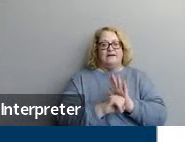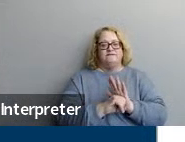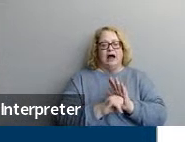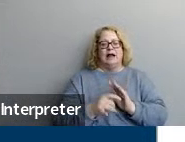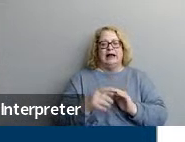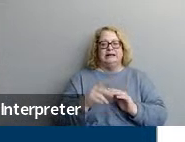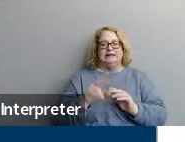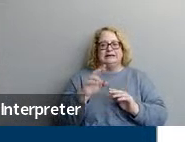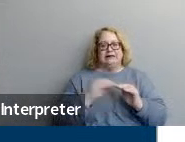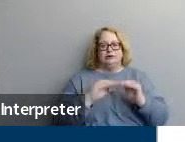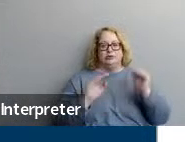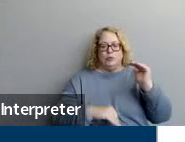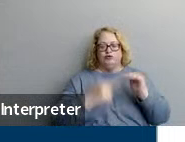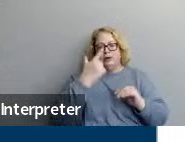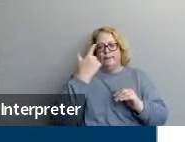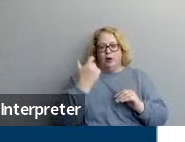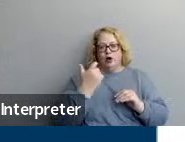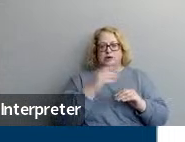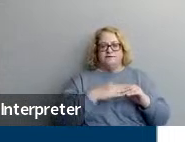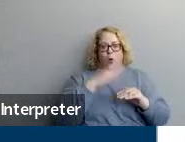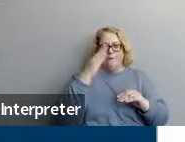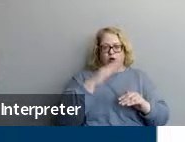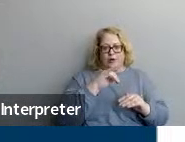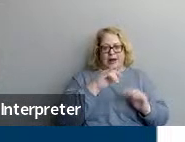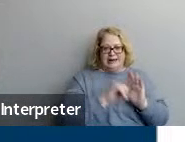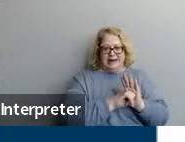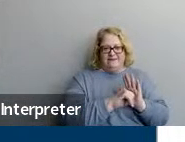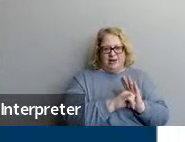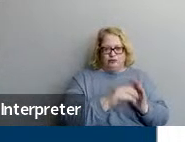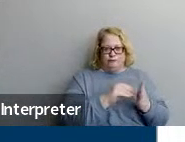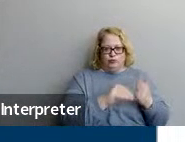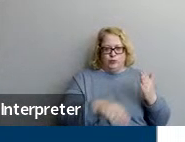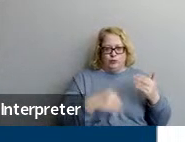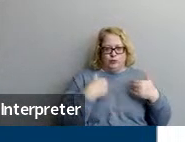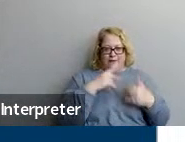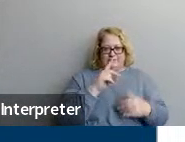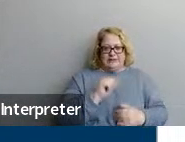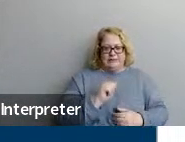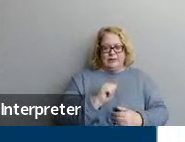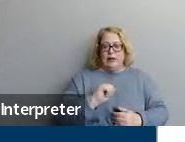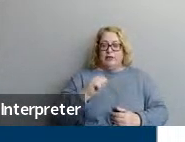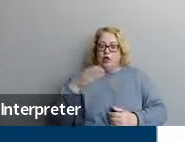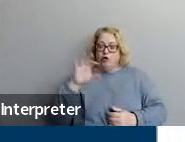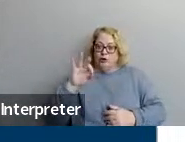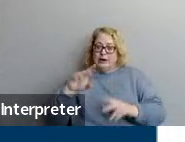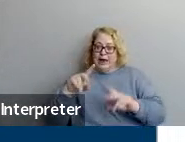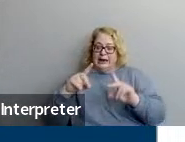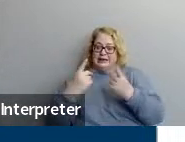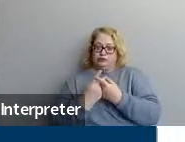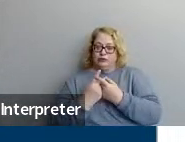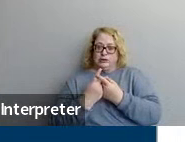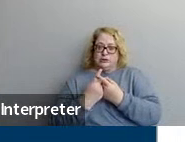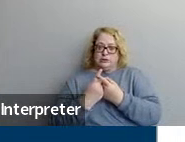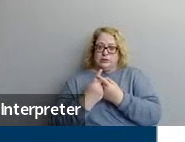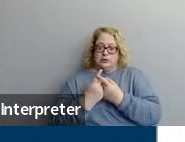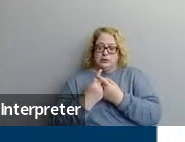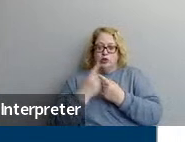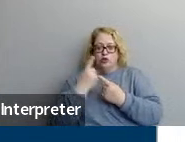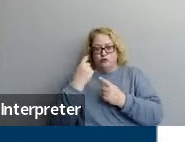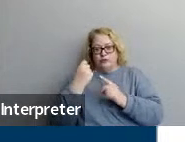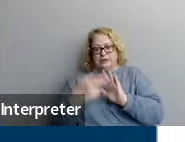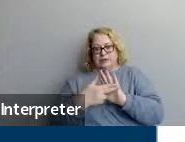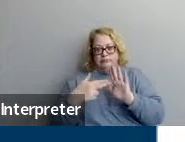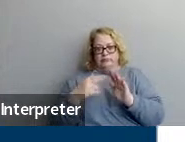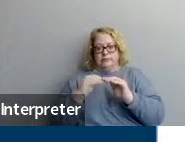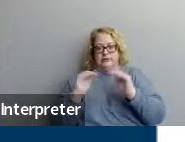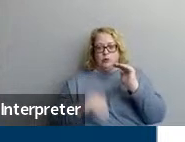of over-identification of students with disabilities. And the other 9 districts are in reference to